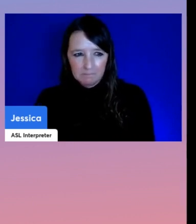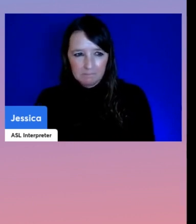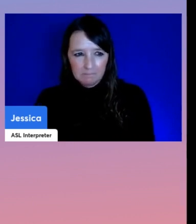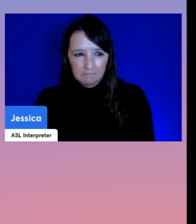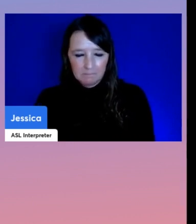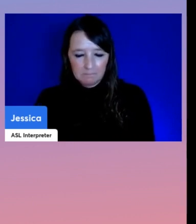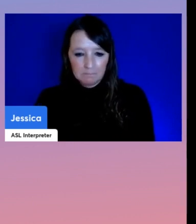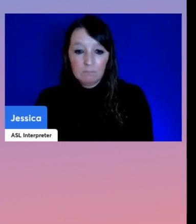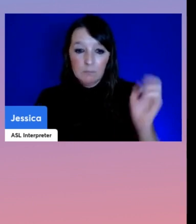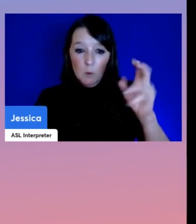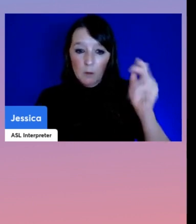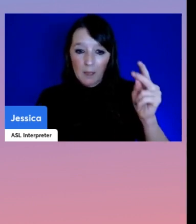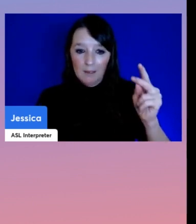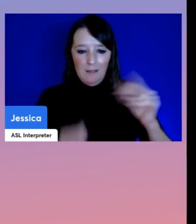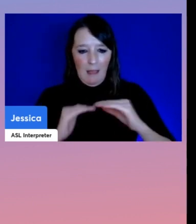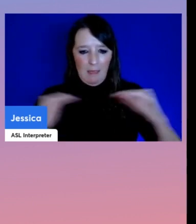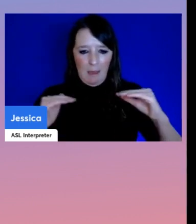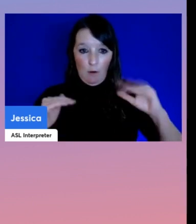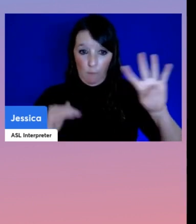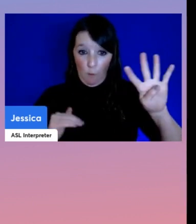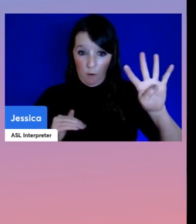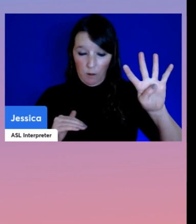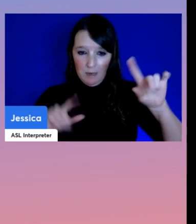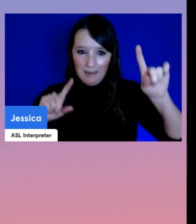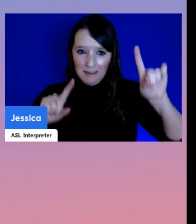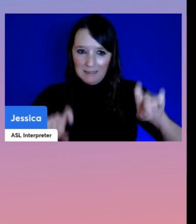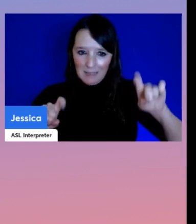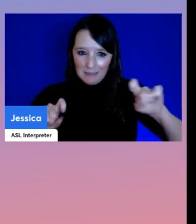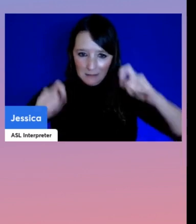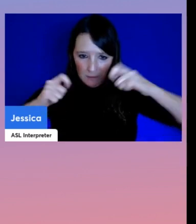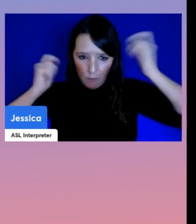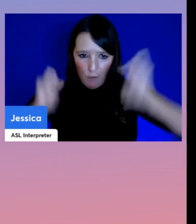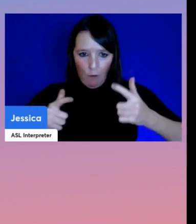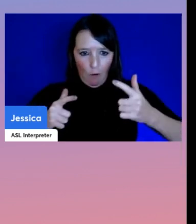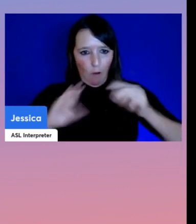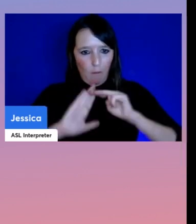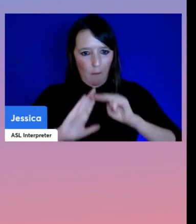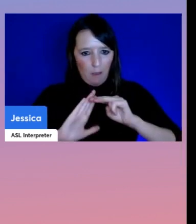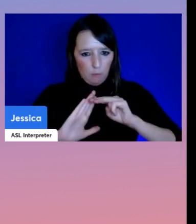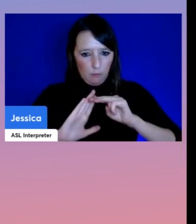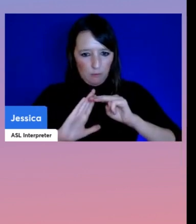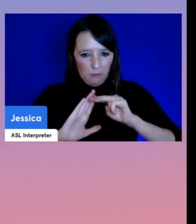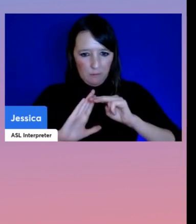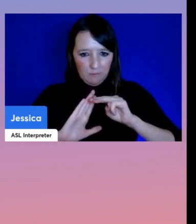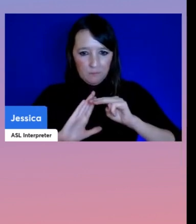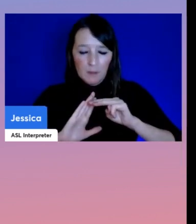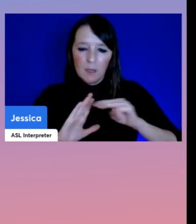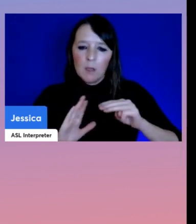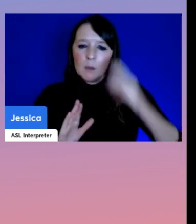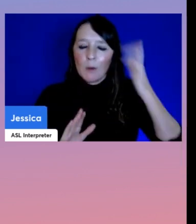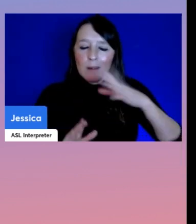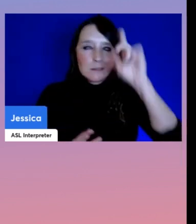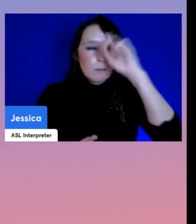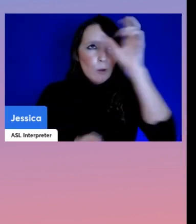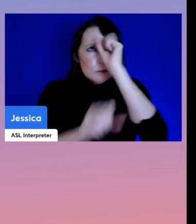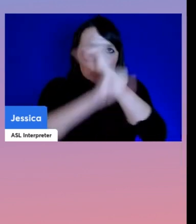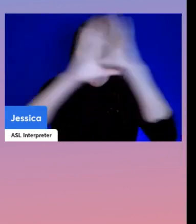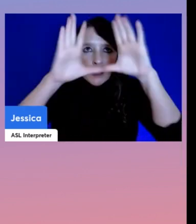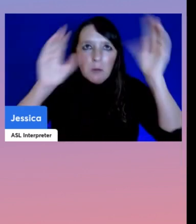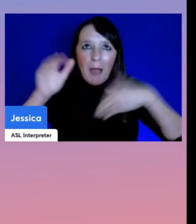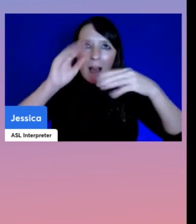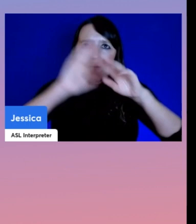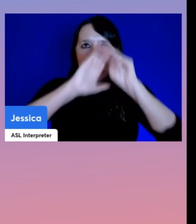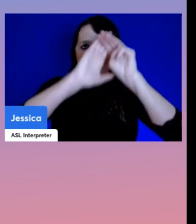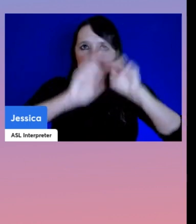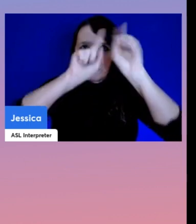Okay, so layer 4, testing all the modules. So imagine you have any number of modules that